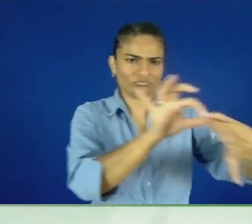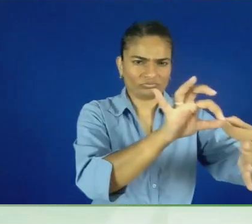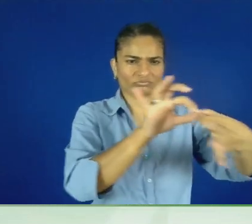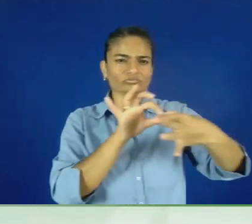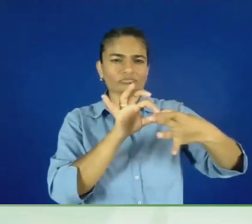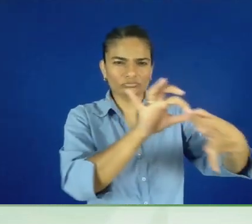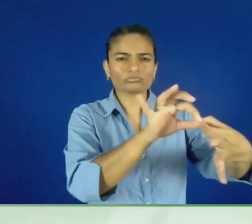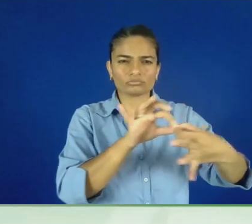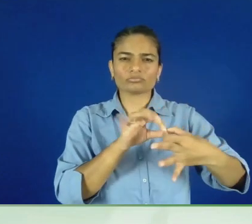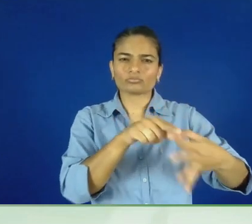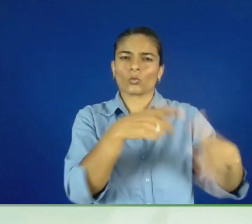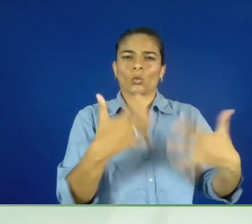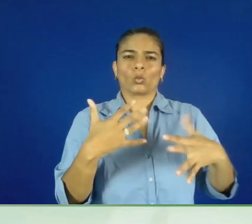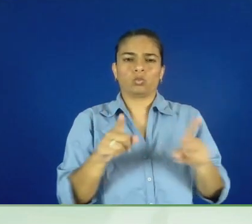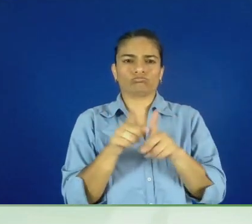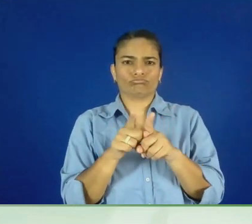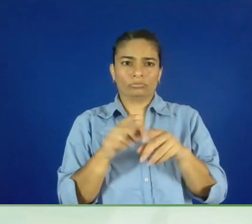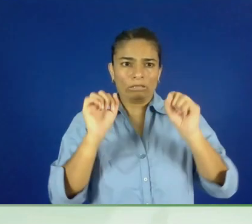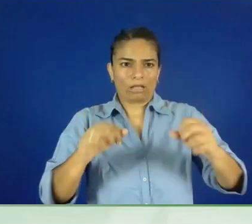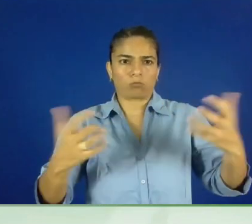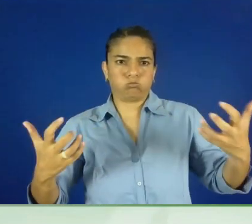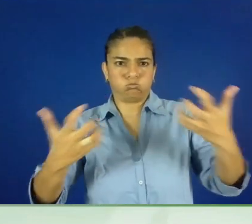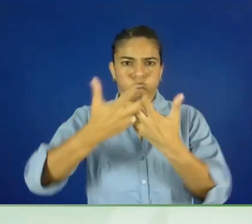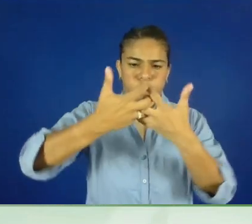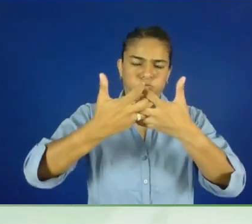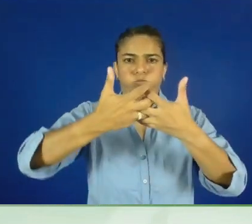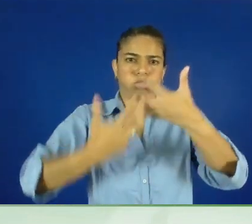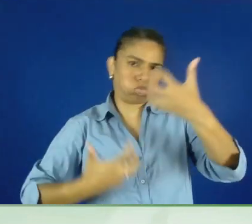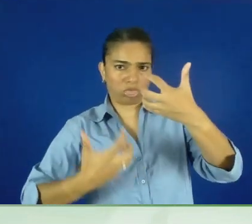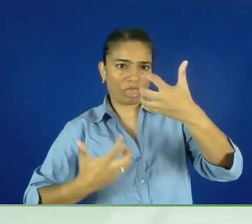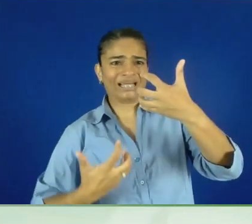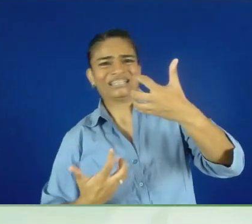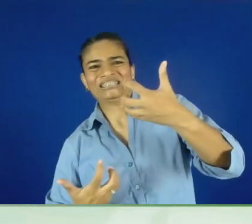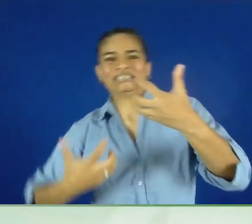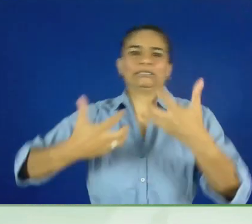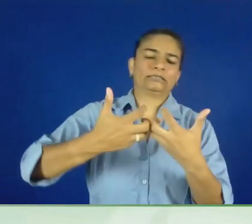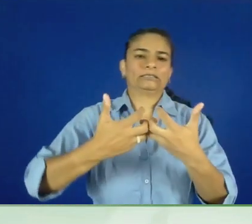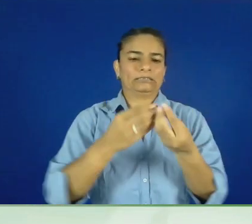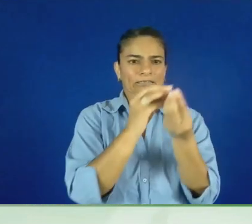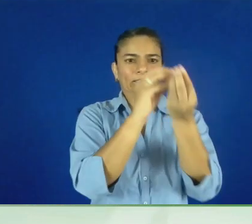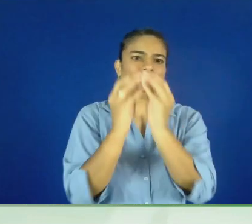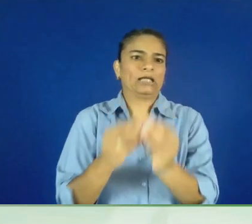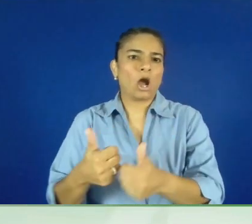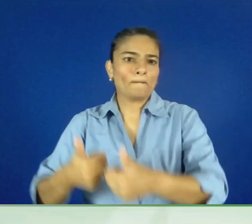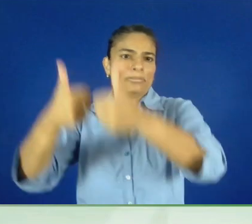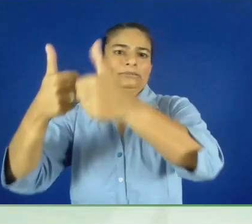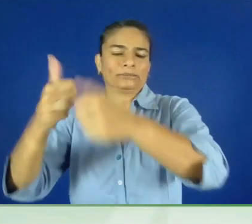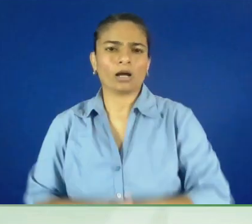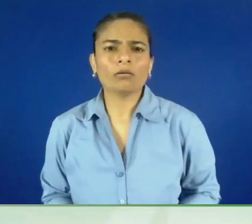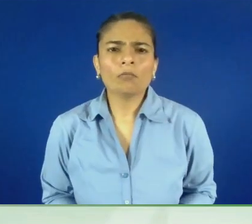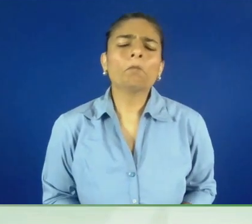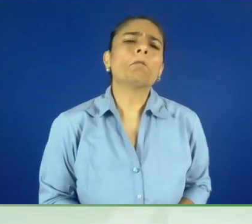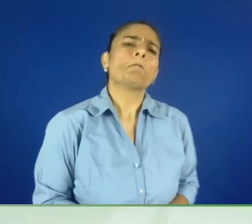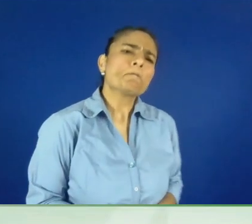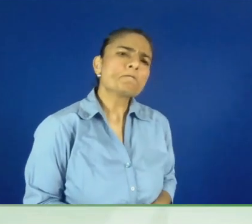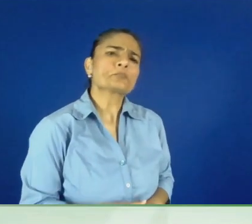So recognizing some of those challenges that we've identified, what do we do about it? I don't think it's enough